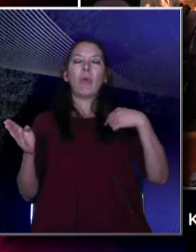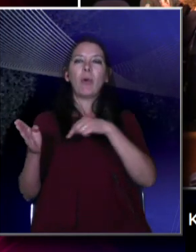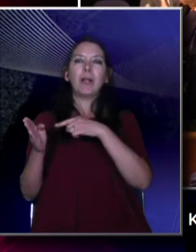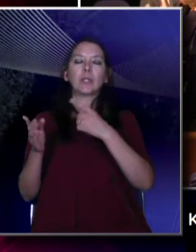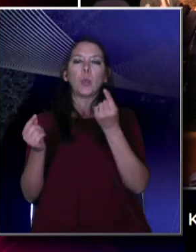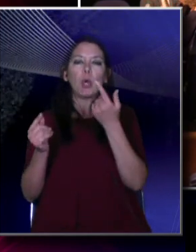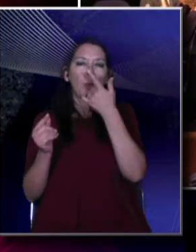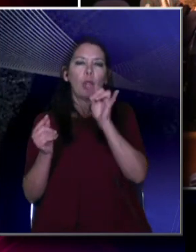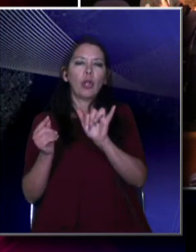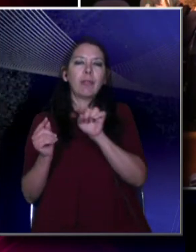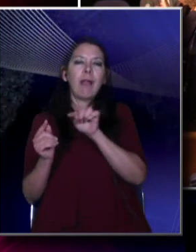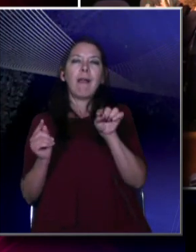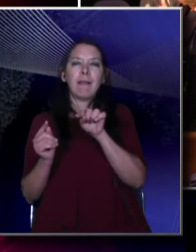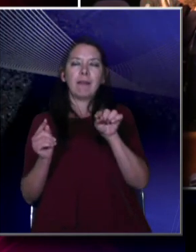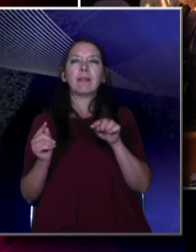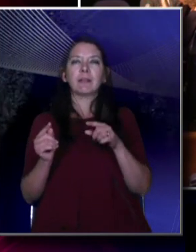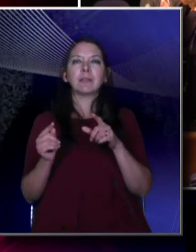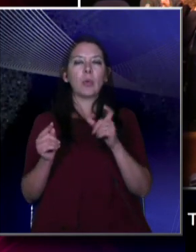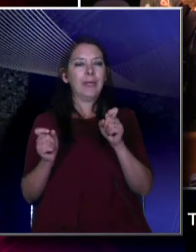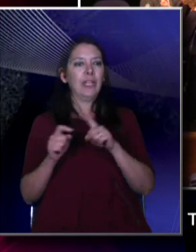I think we definitely need to prepare for that too.